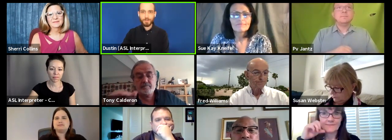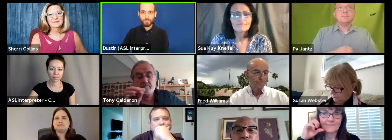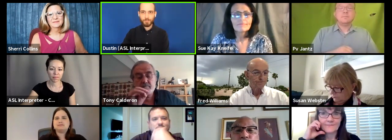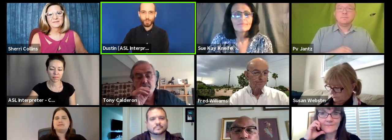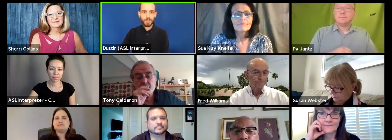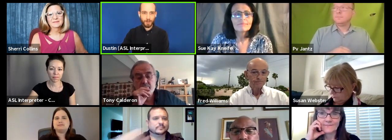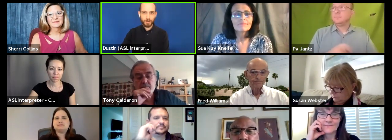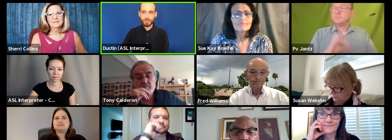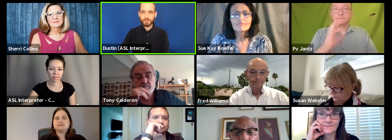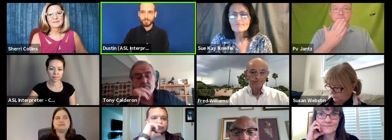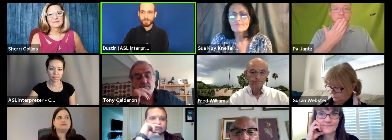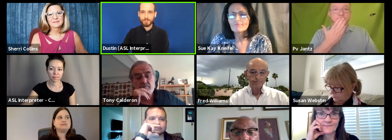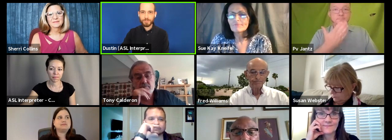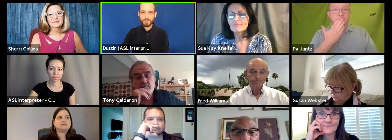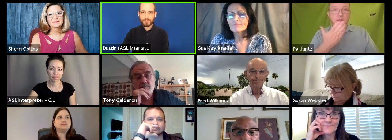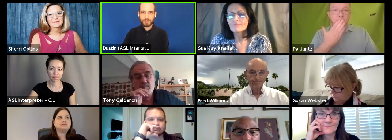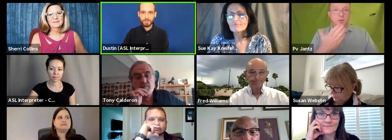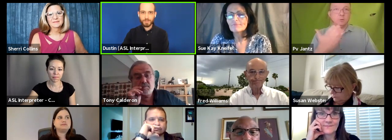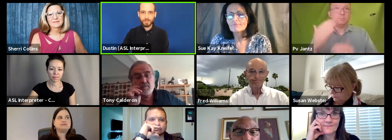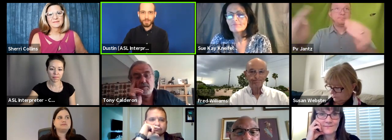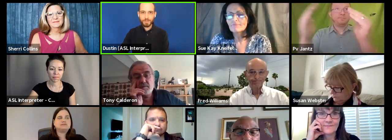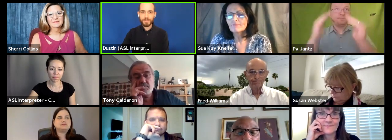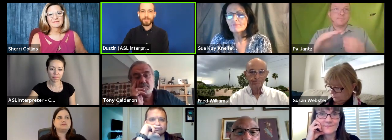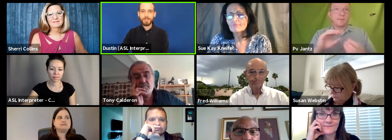Seeing none, motion carries.